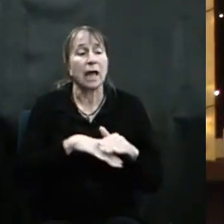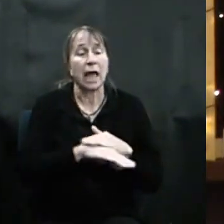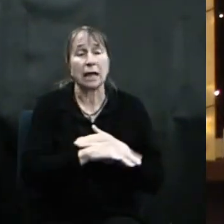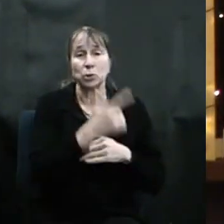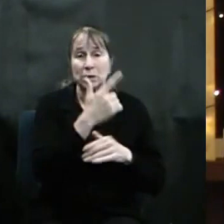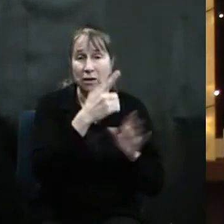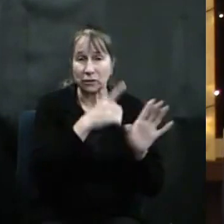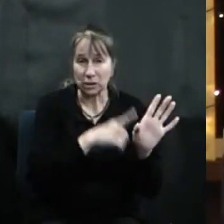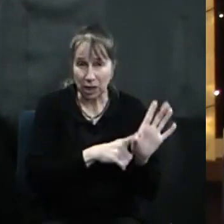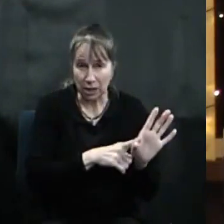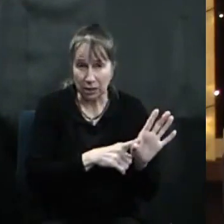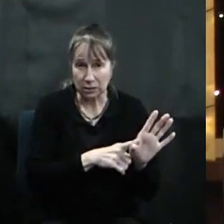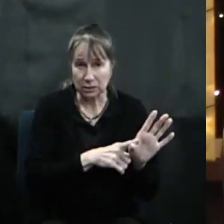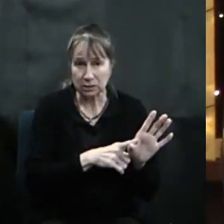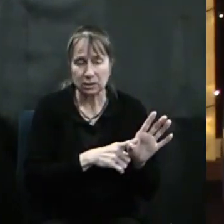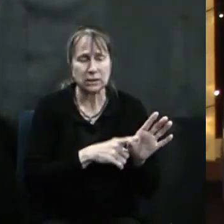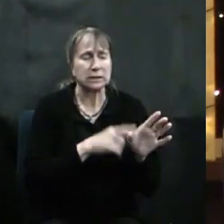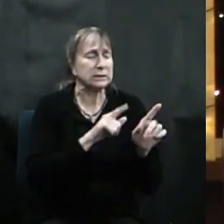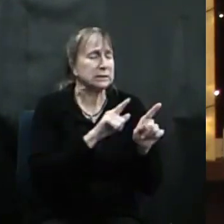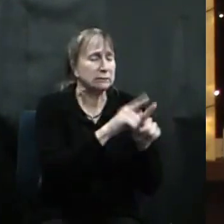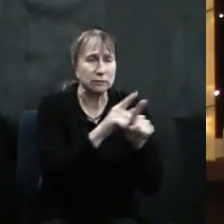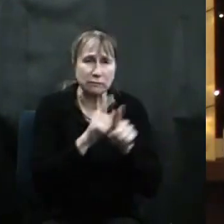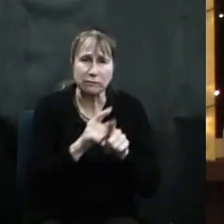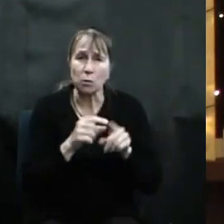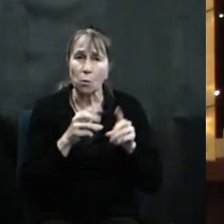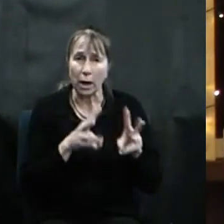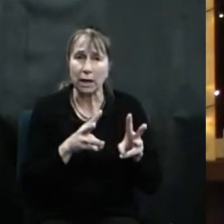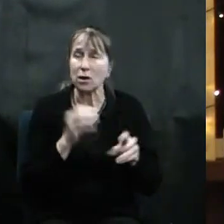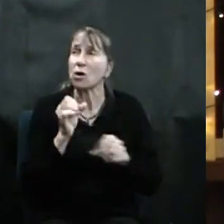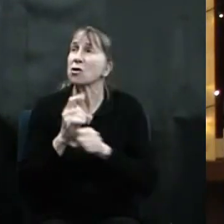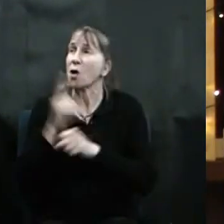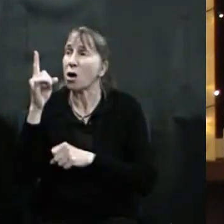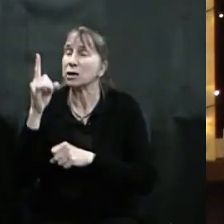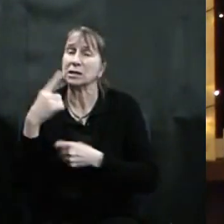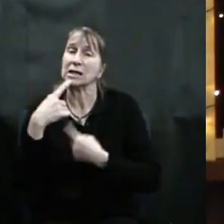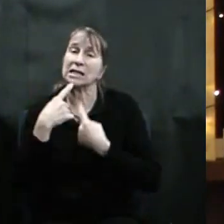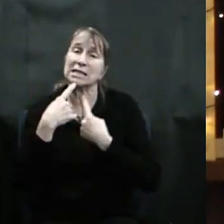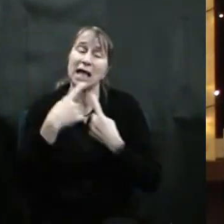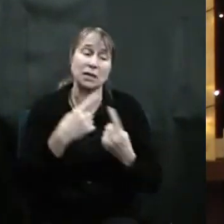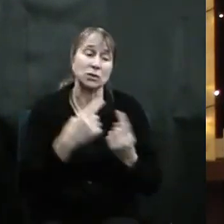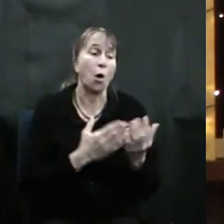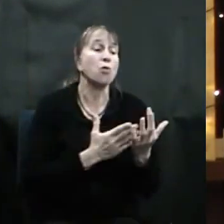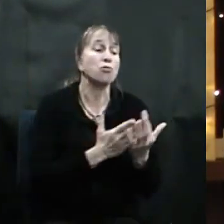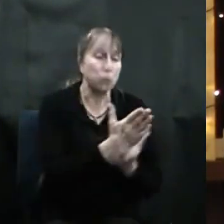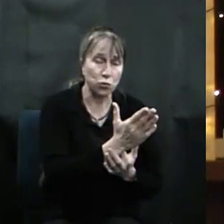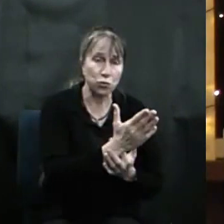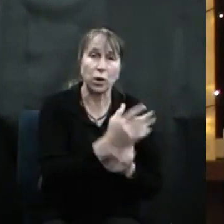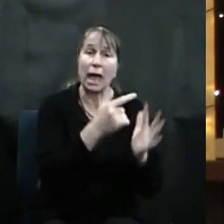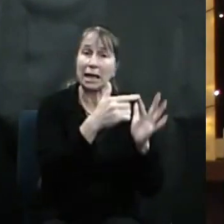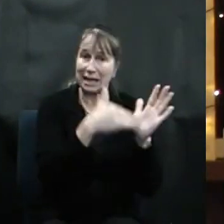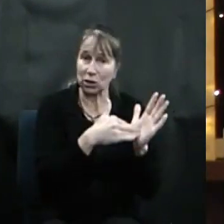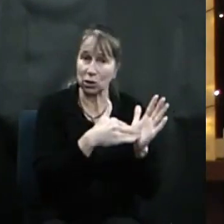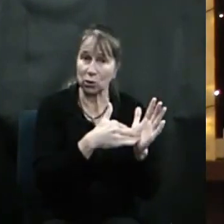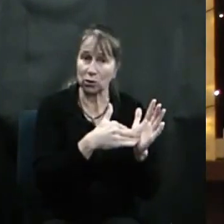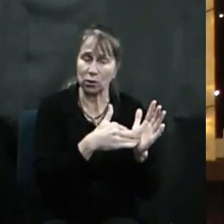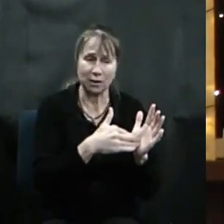in a crazy number of ways, God says through Ezekiel, it is far worse. God is against you.